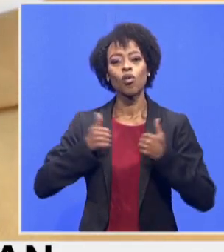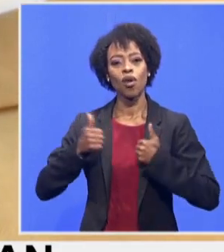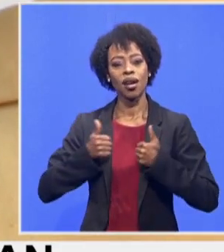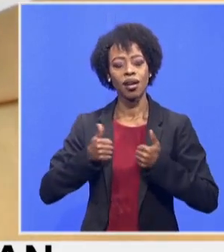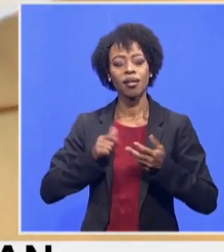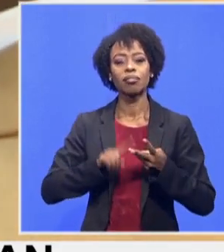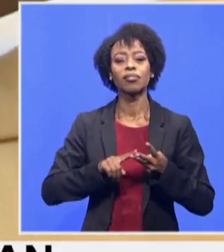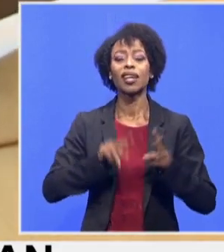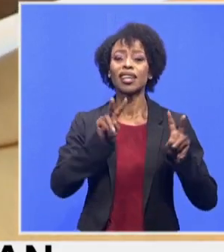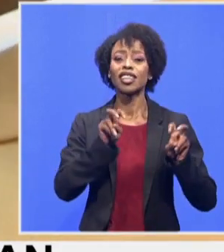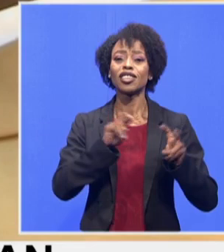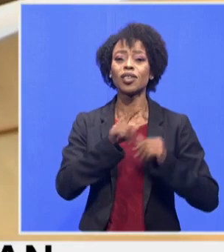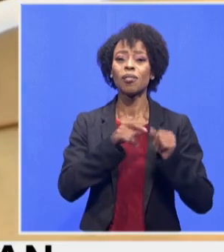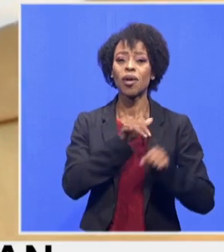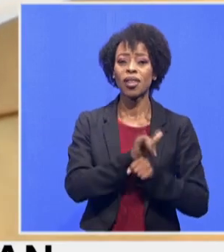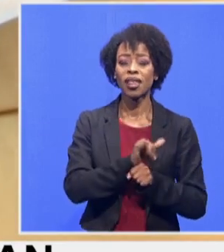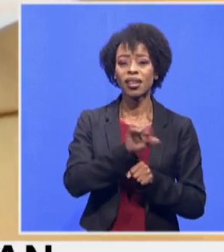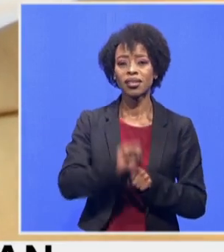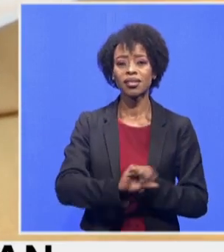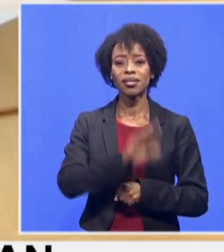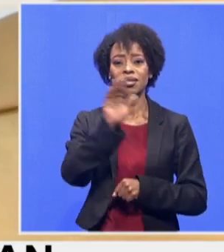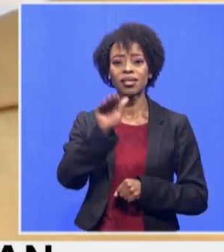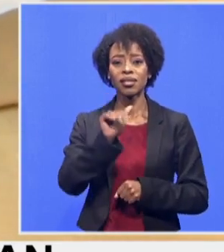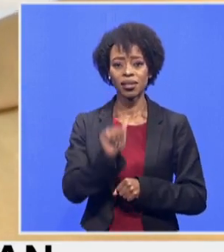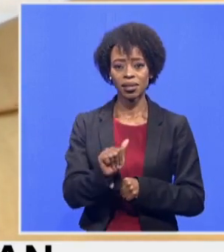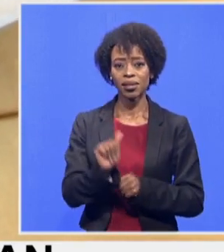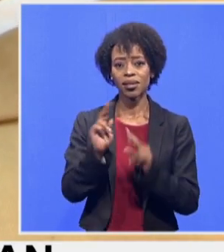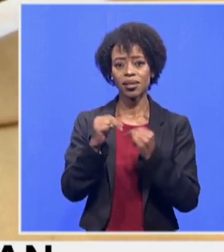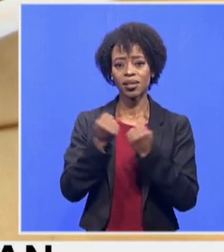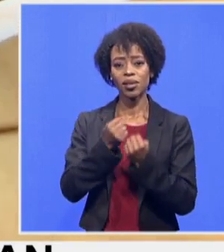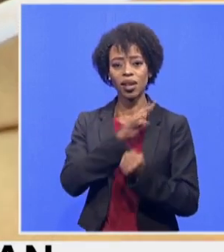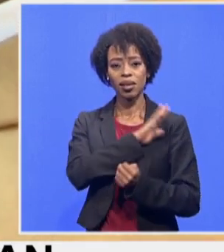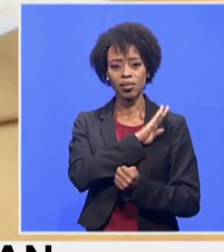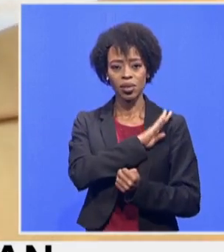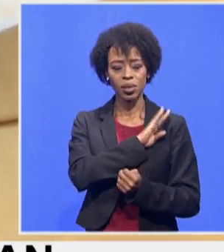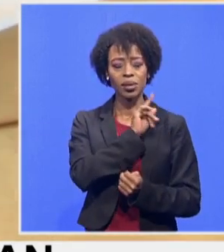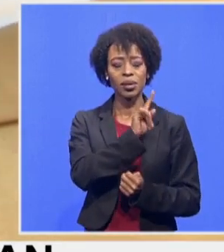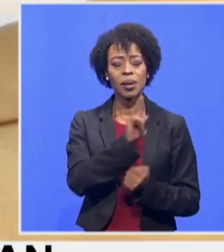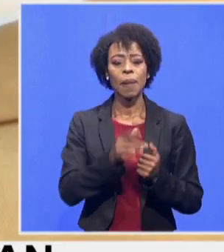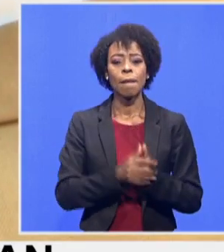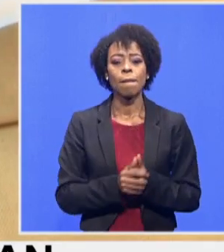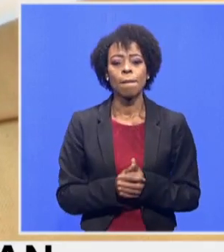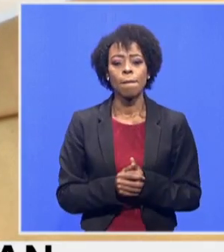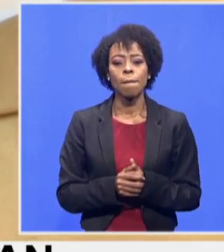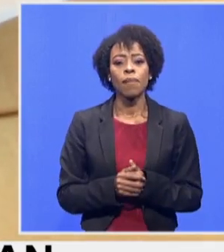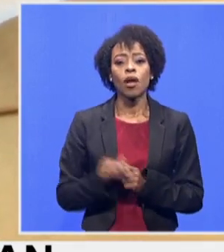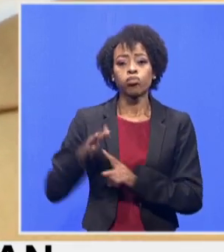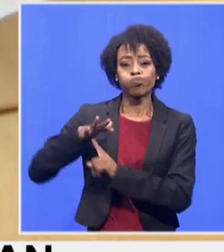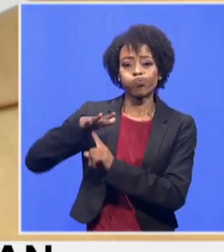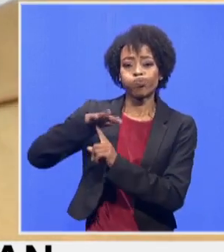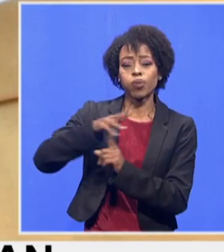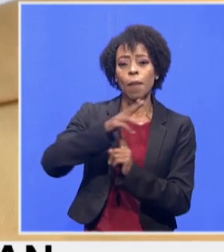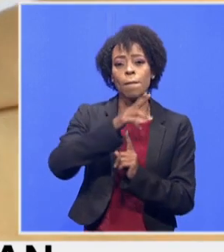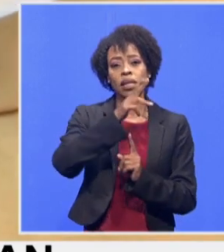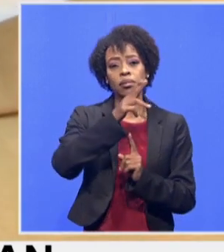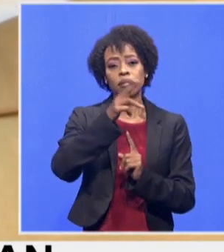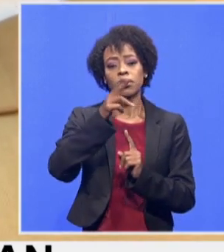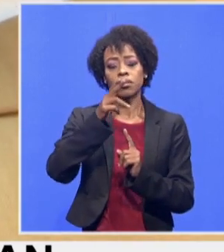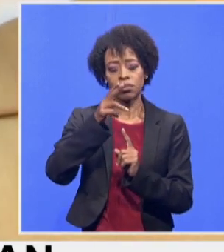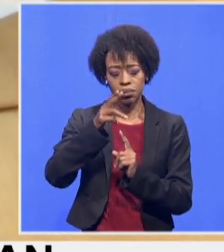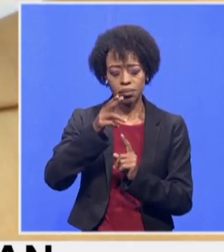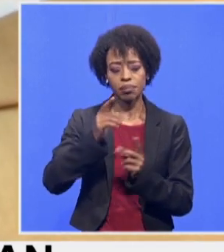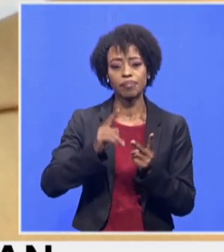look at the issues pertaining there, you look at the South African National Defense Force helicopter that was shot down, you look at